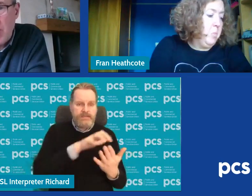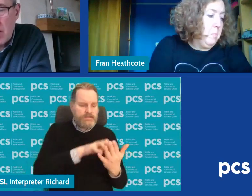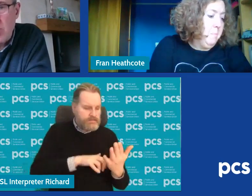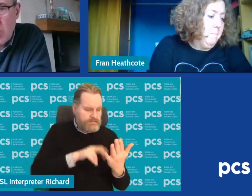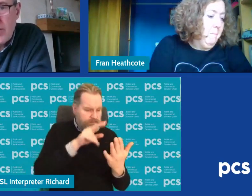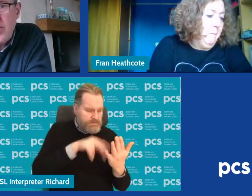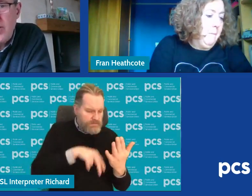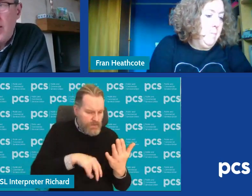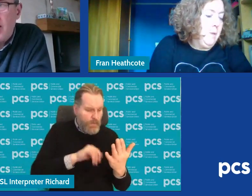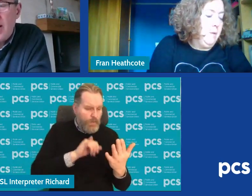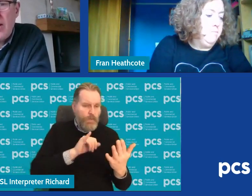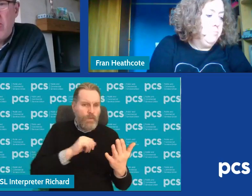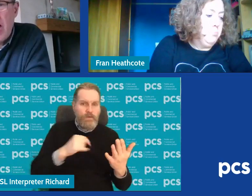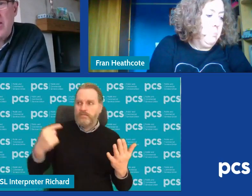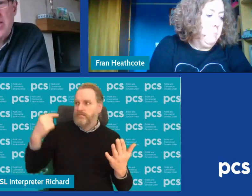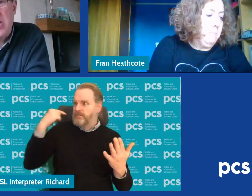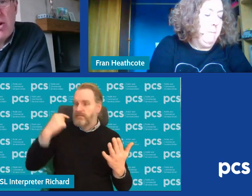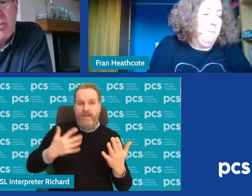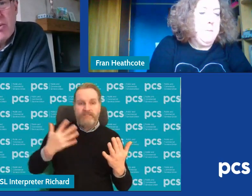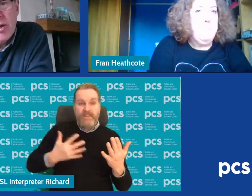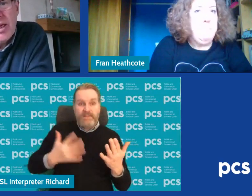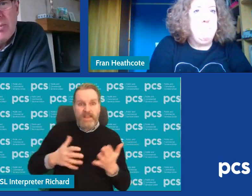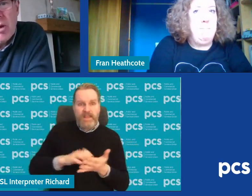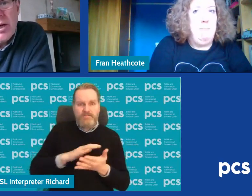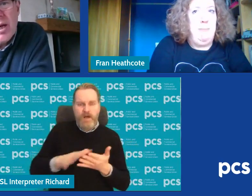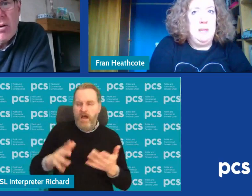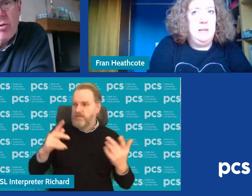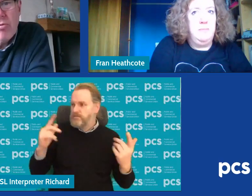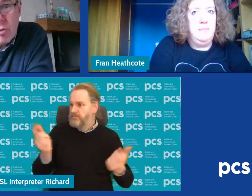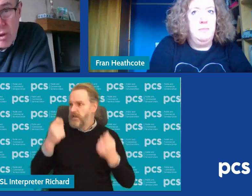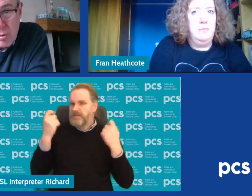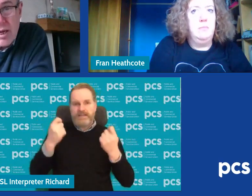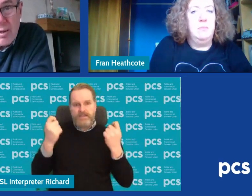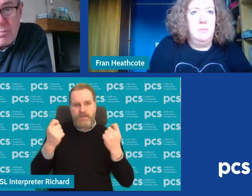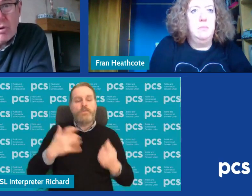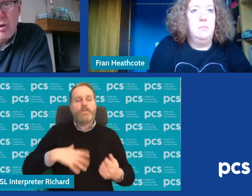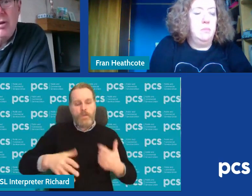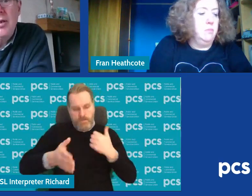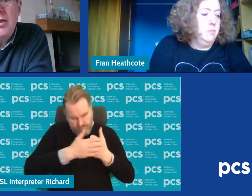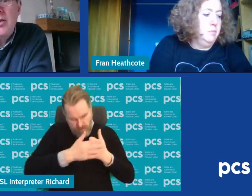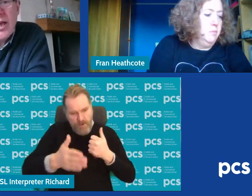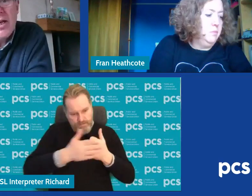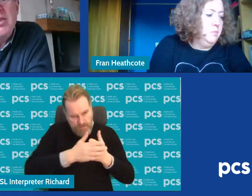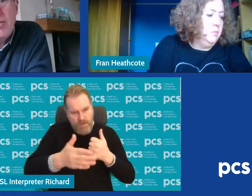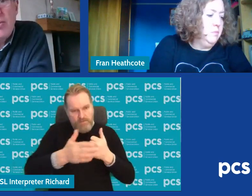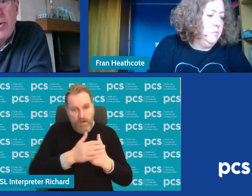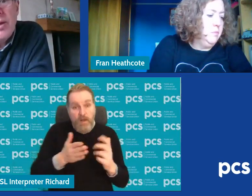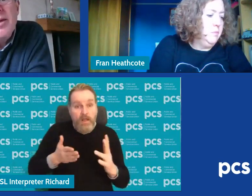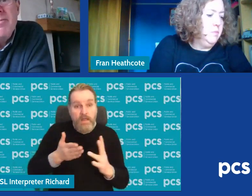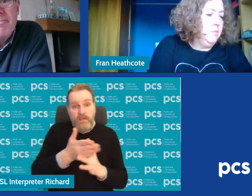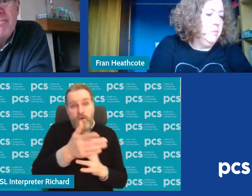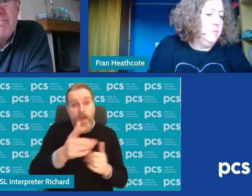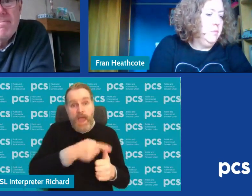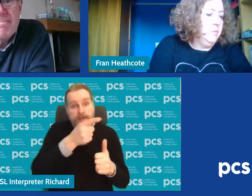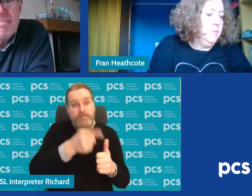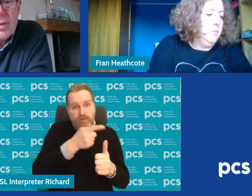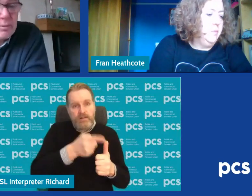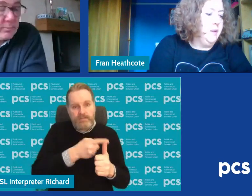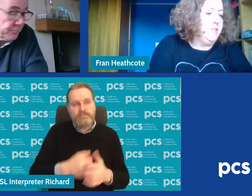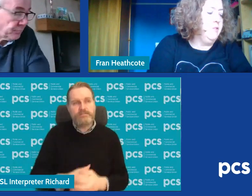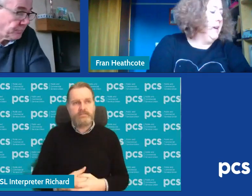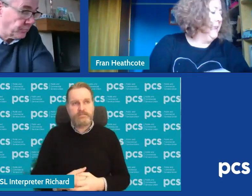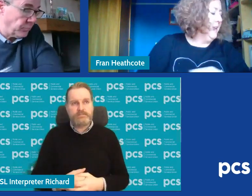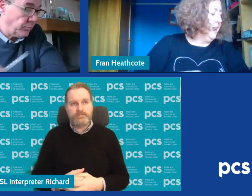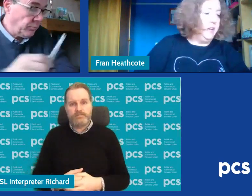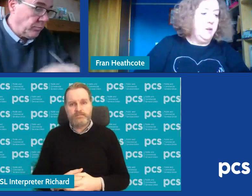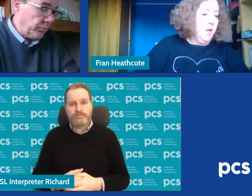15th of March went. And that's the spirit we want to keep going now throughout April to get us to where we want to be.